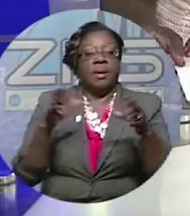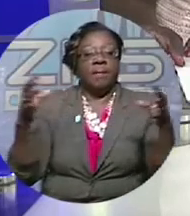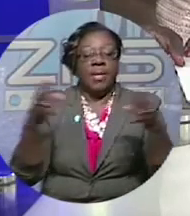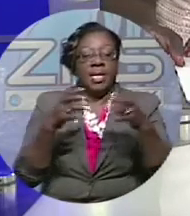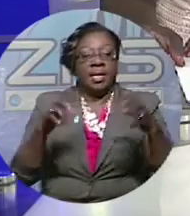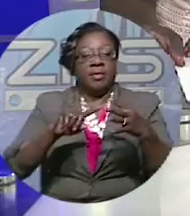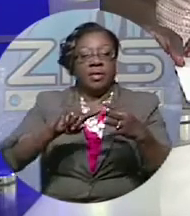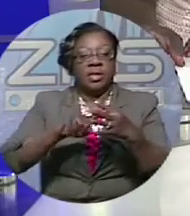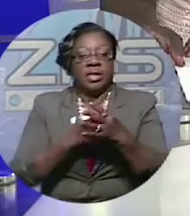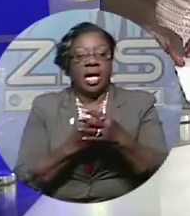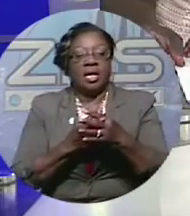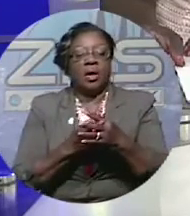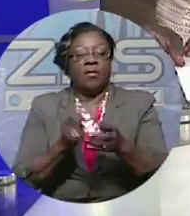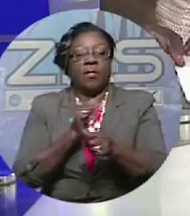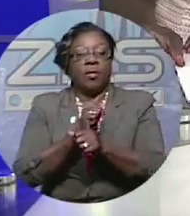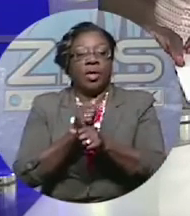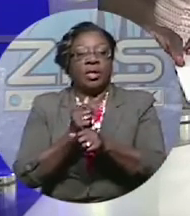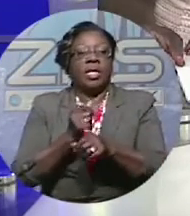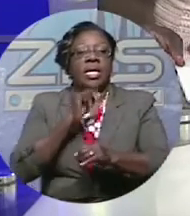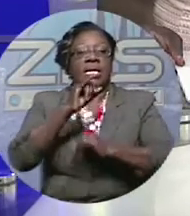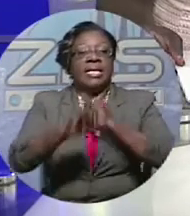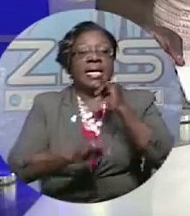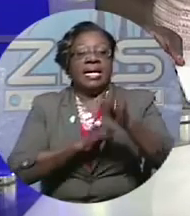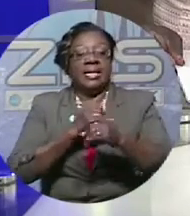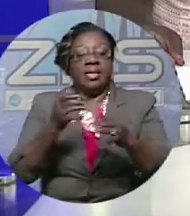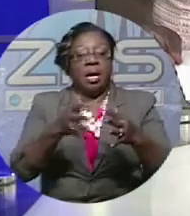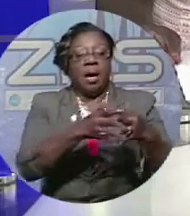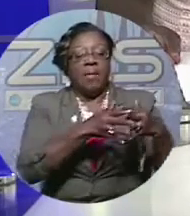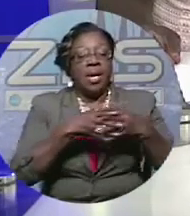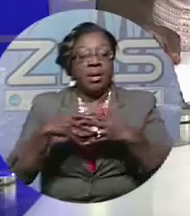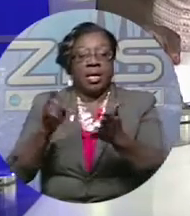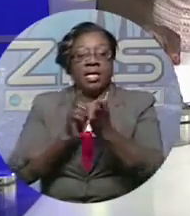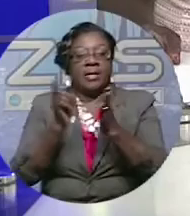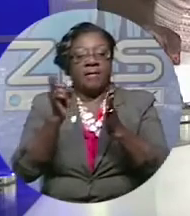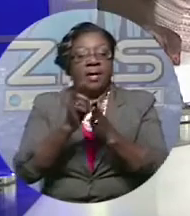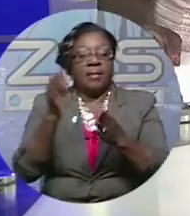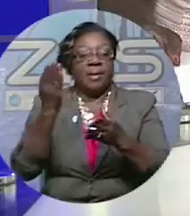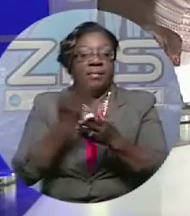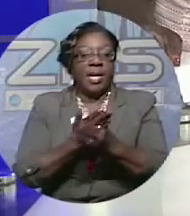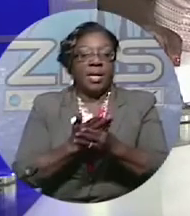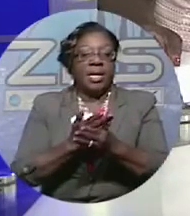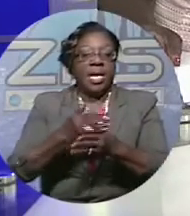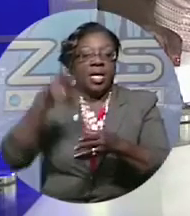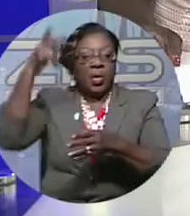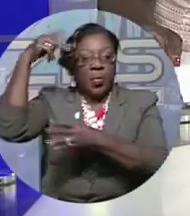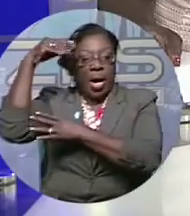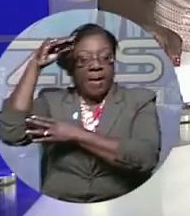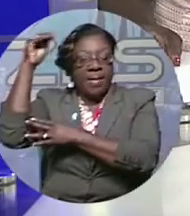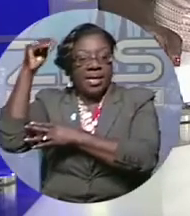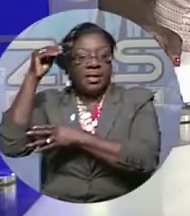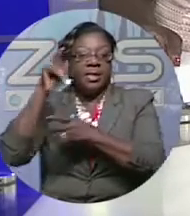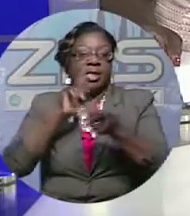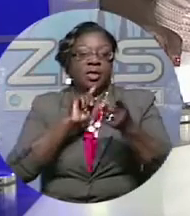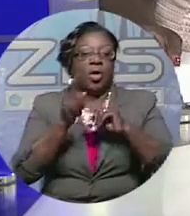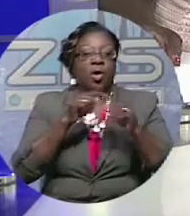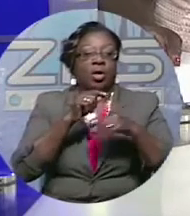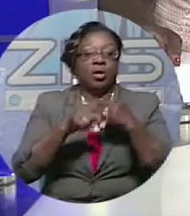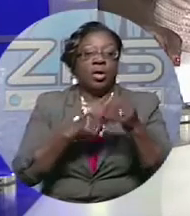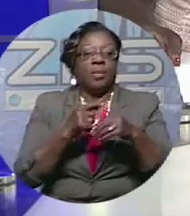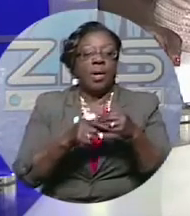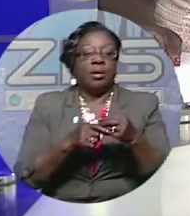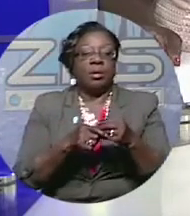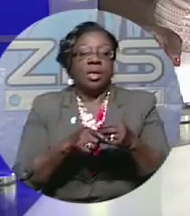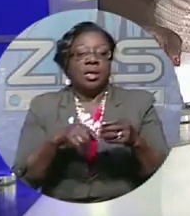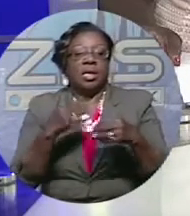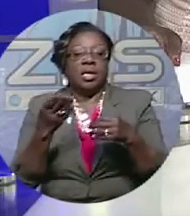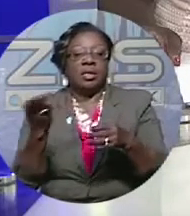of the start of the Inter-American Development Bank conference today, the nation's leader addressed the Baha issue and announced a possible intervention that